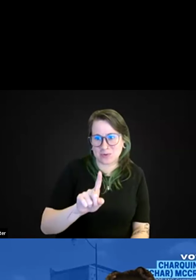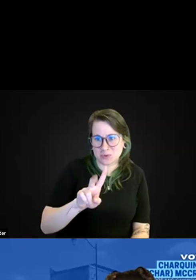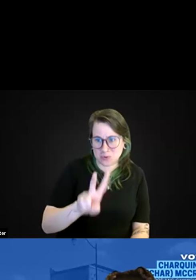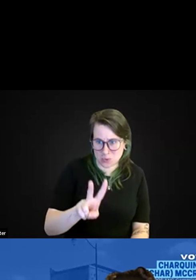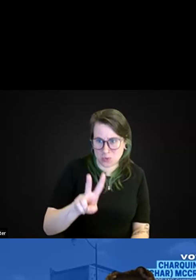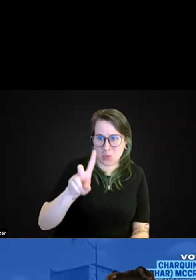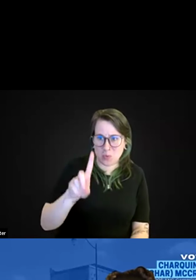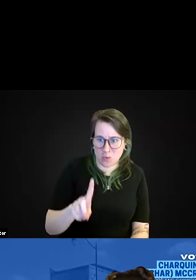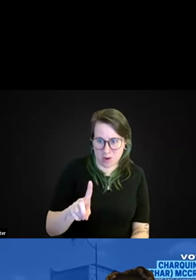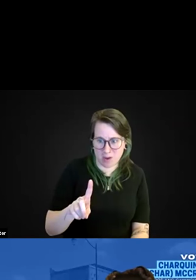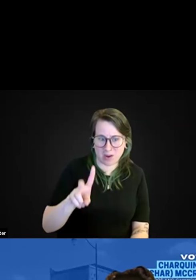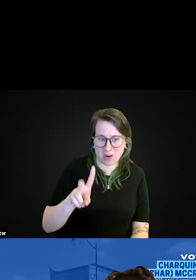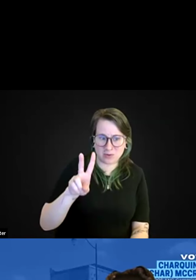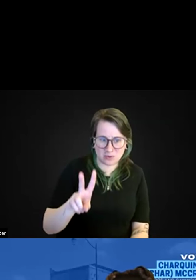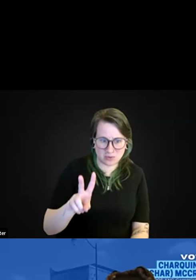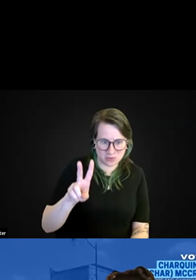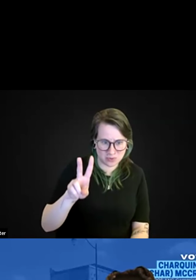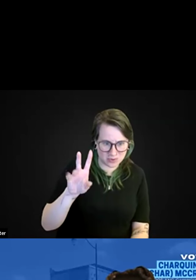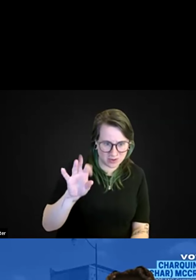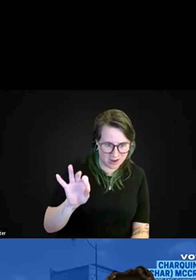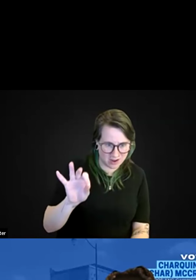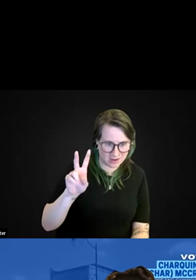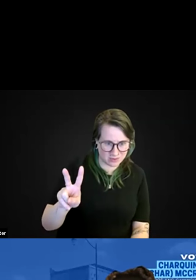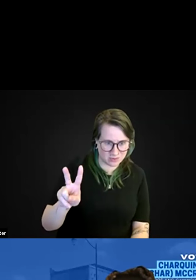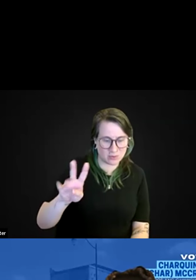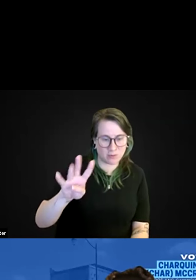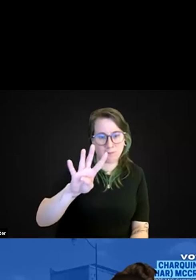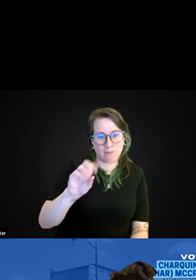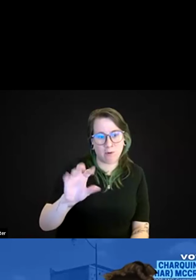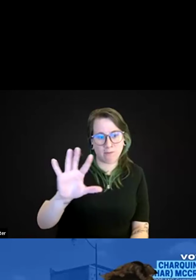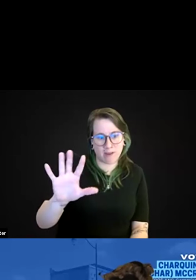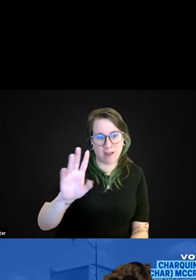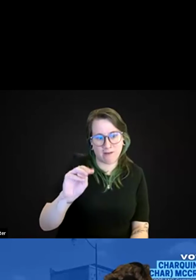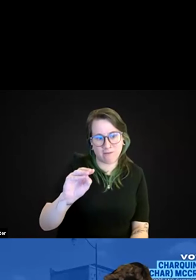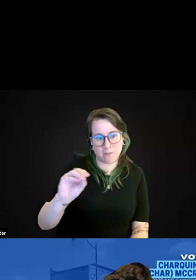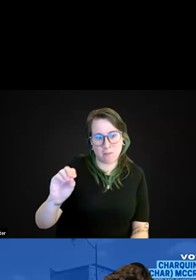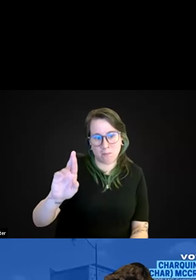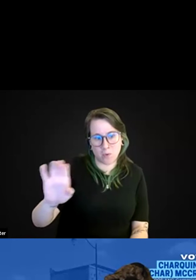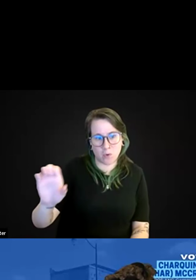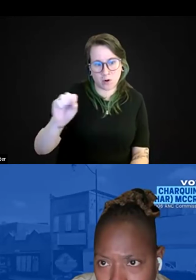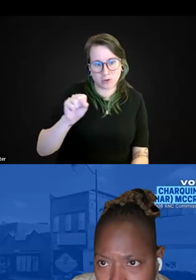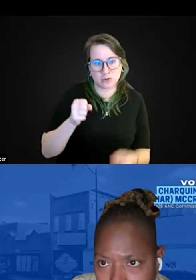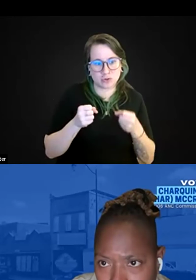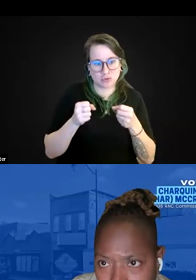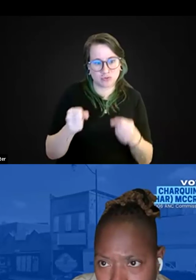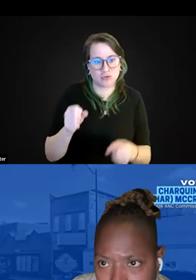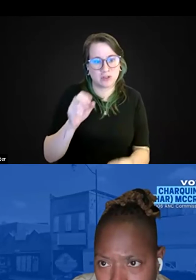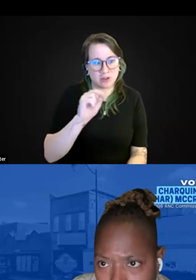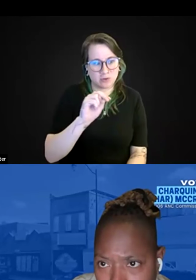21292, 405 Moore Street Northeast, and I believe we have Meredith Moldenhauer here to present.